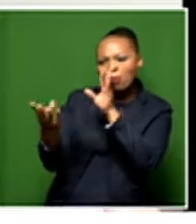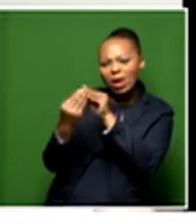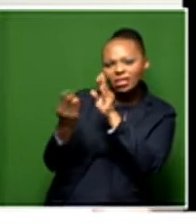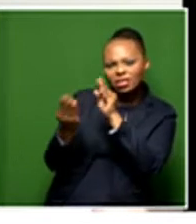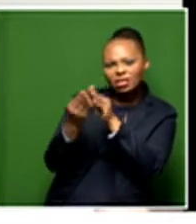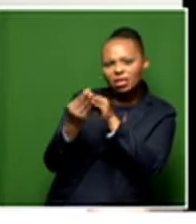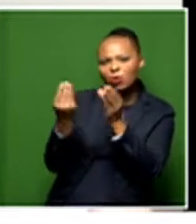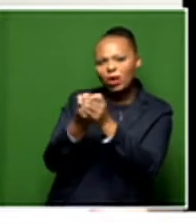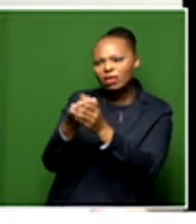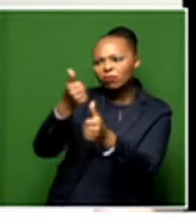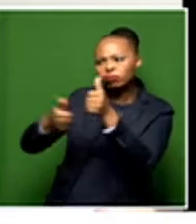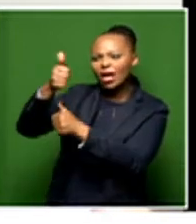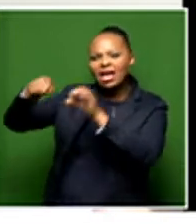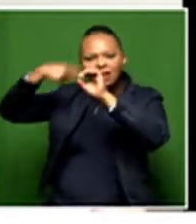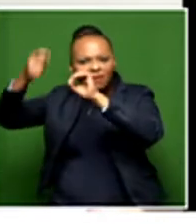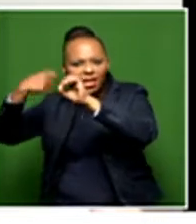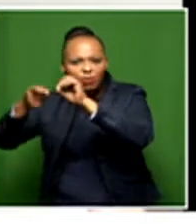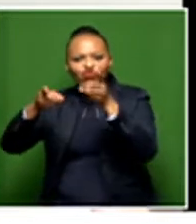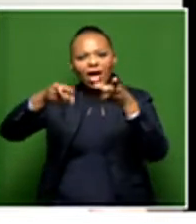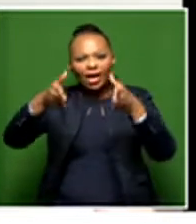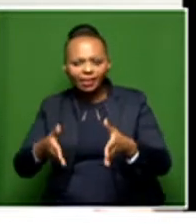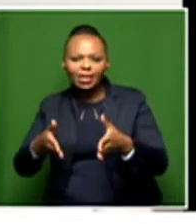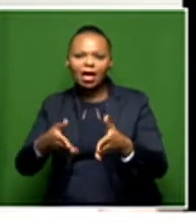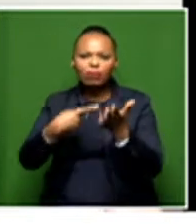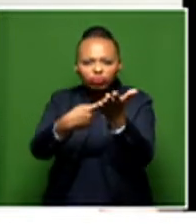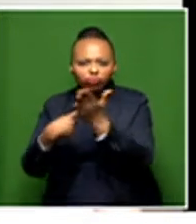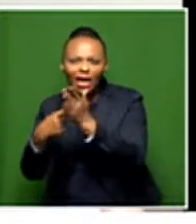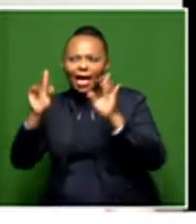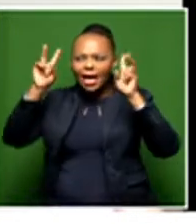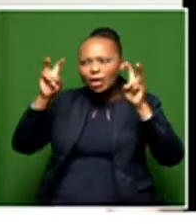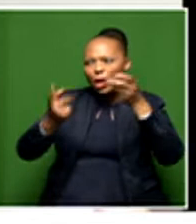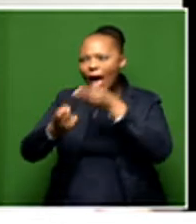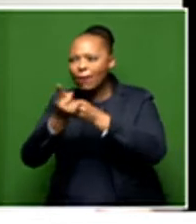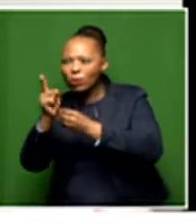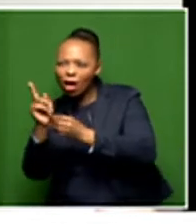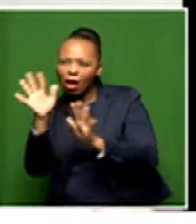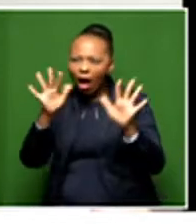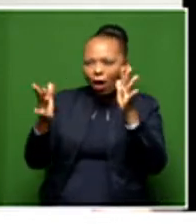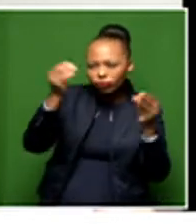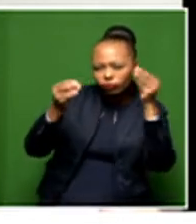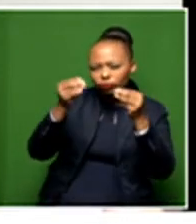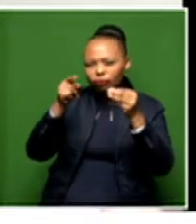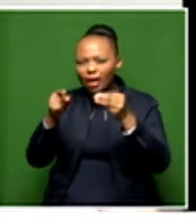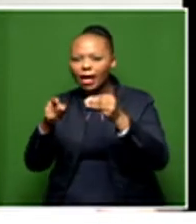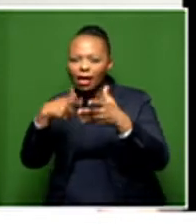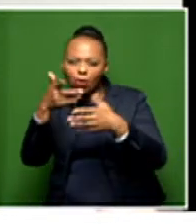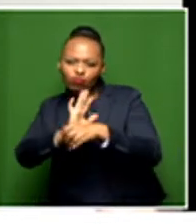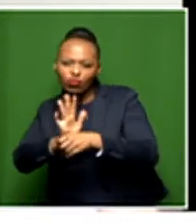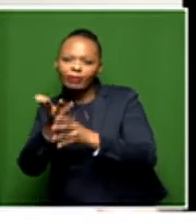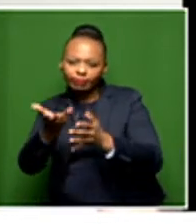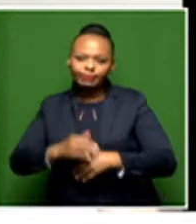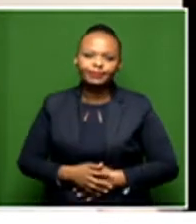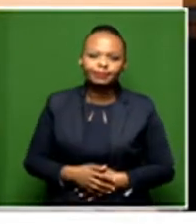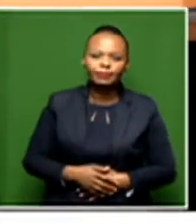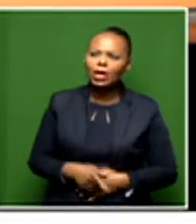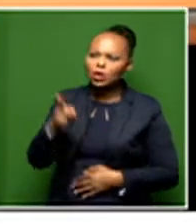directors, to raise the issues and discuss the issues that are raised in their films. You mentioned that